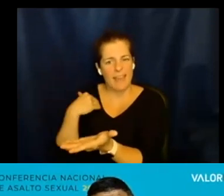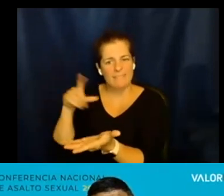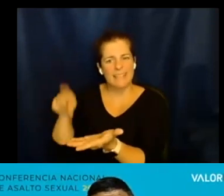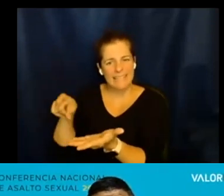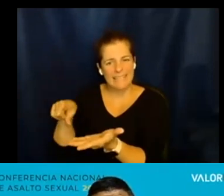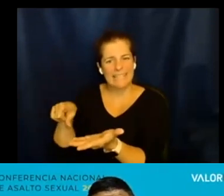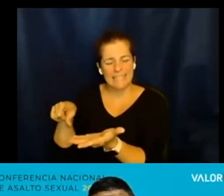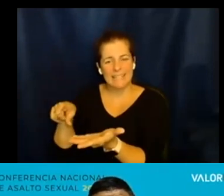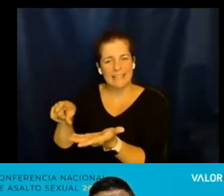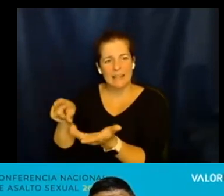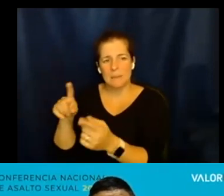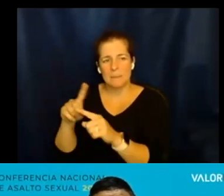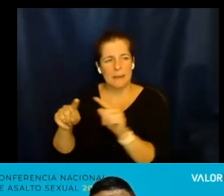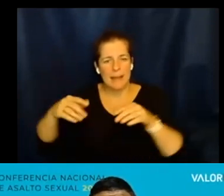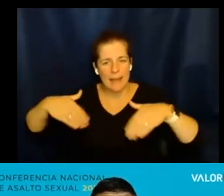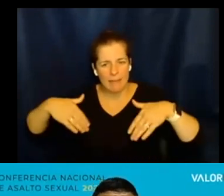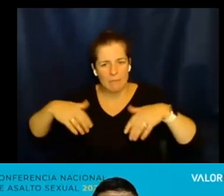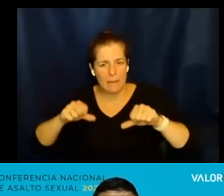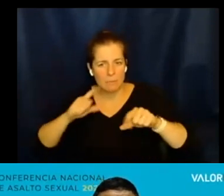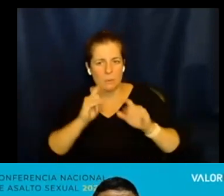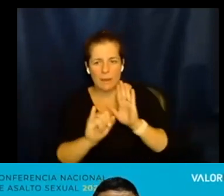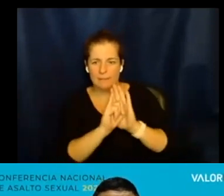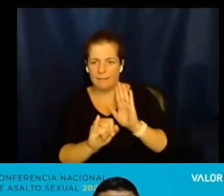identify ourselves with this evil.